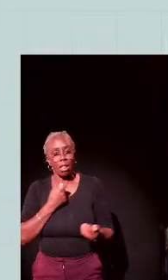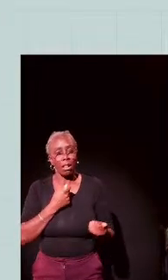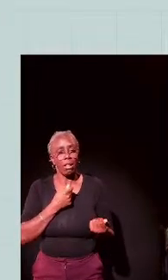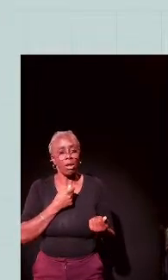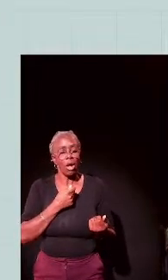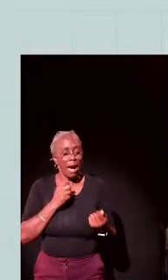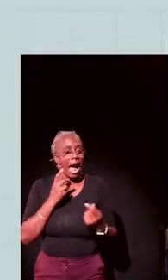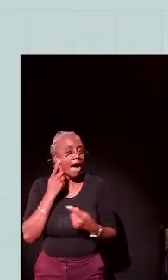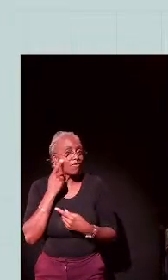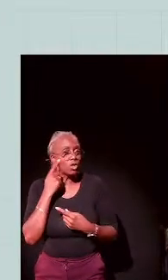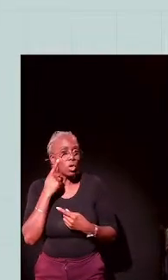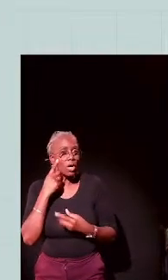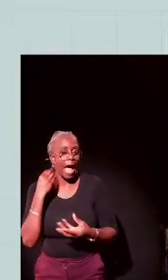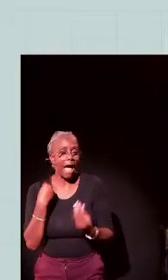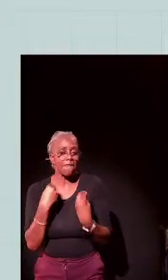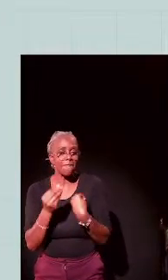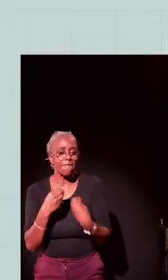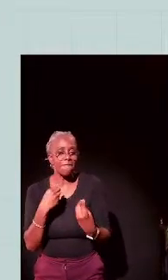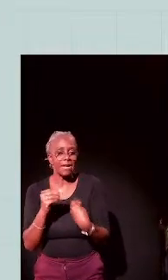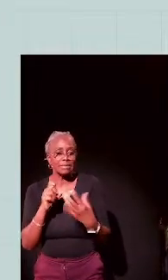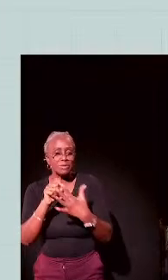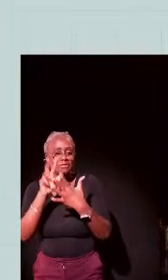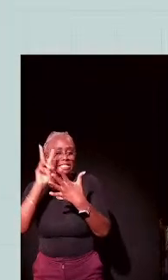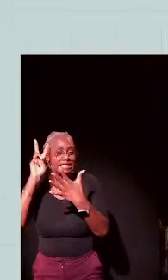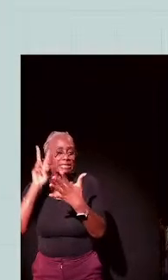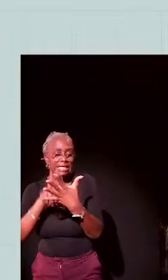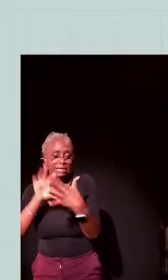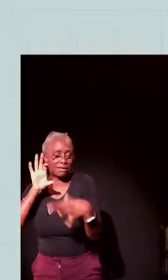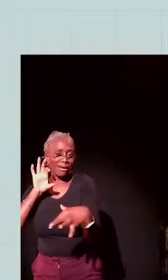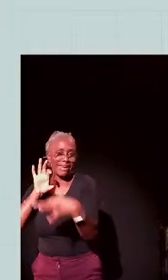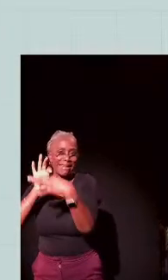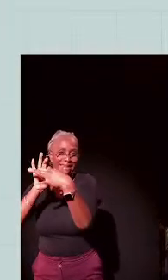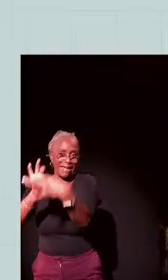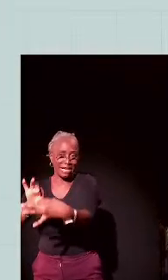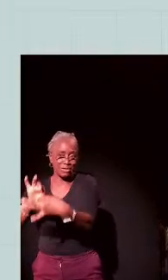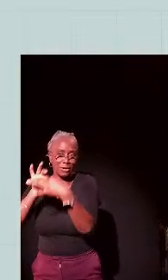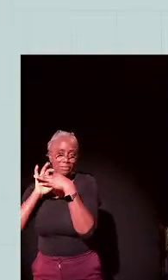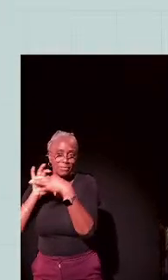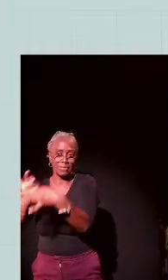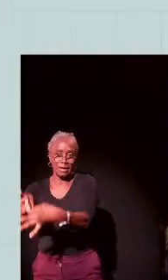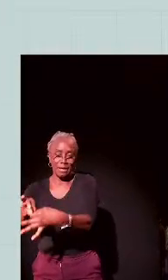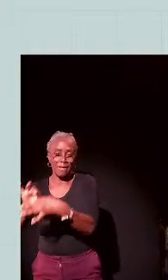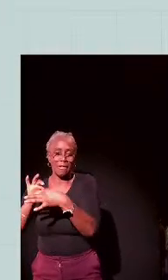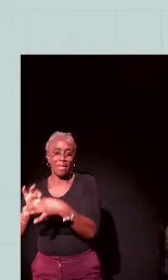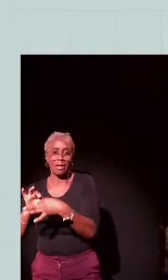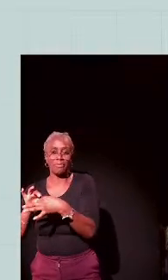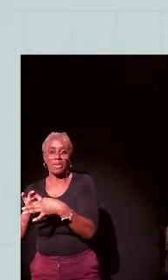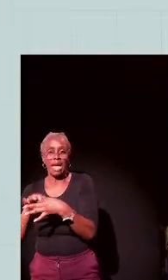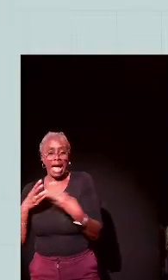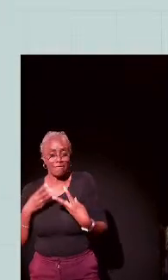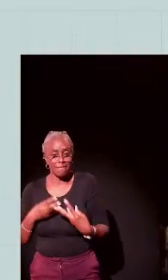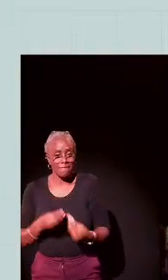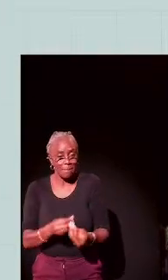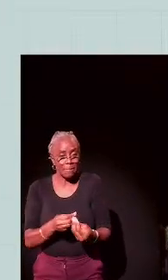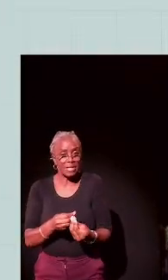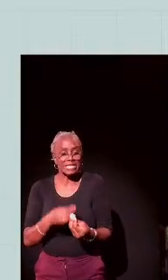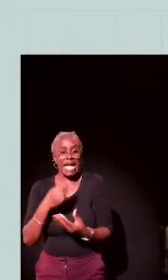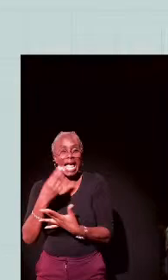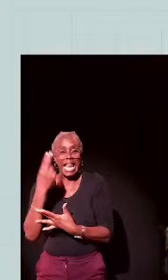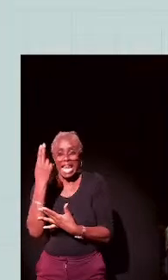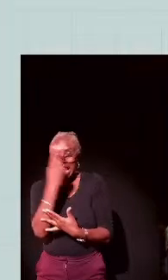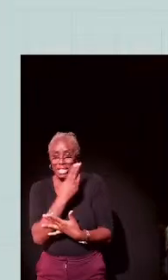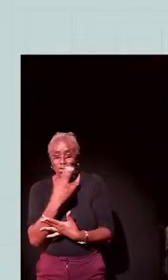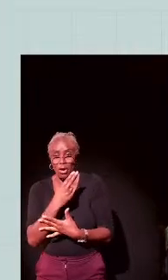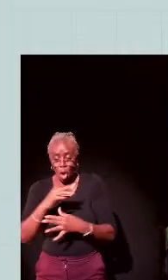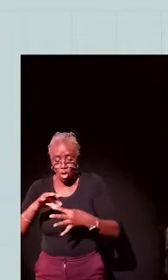PCBs, which is basically flexible connectors and possibly fabricating electrodes out of just kind of rings that went